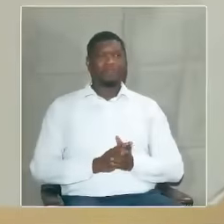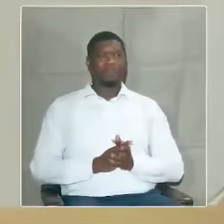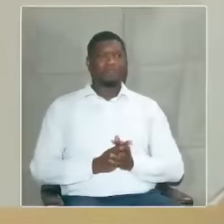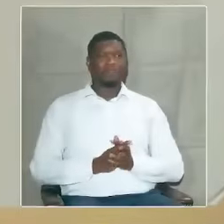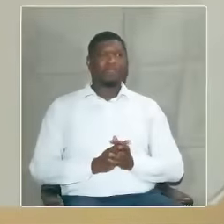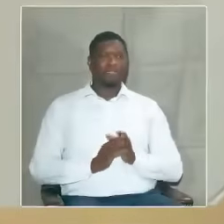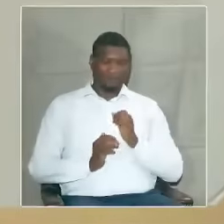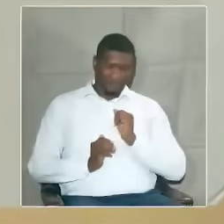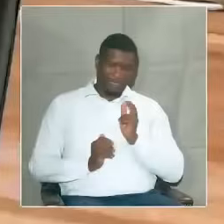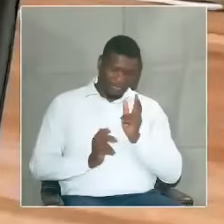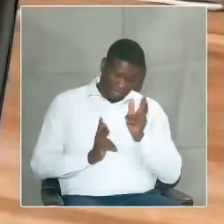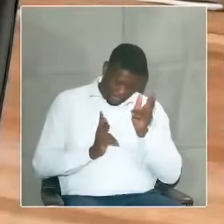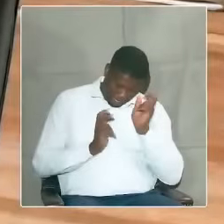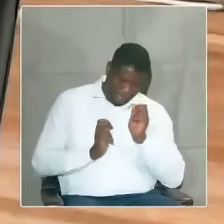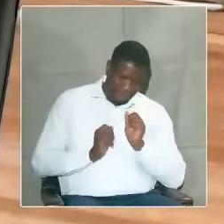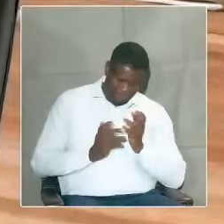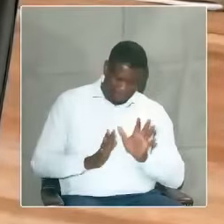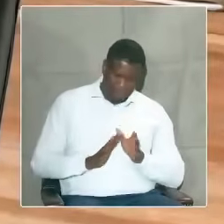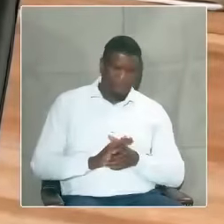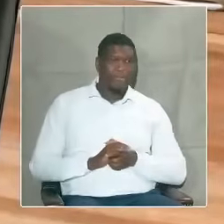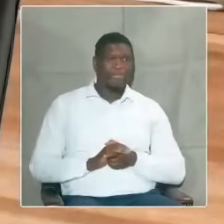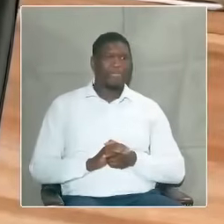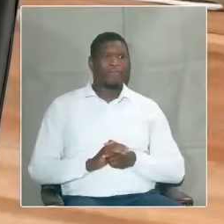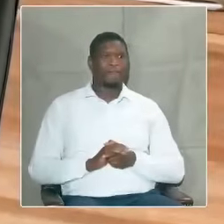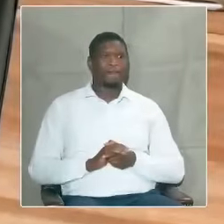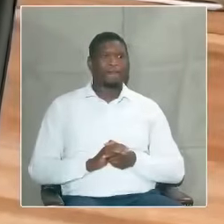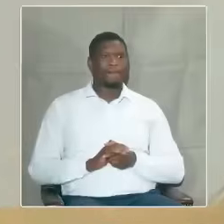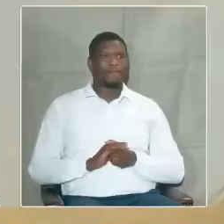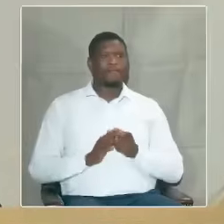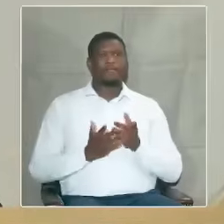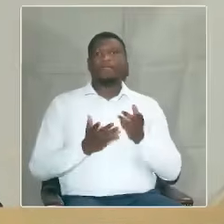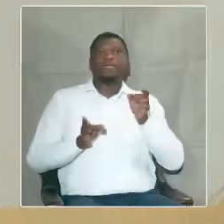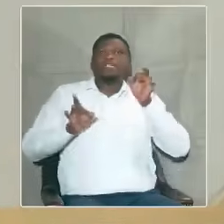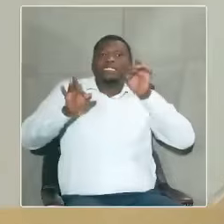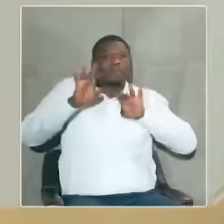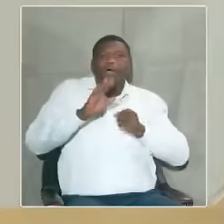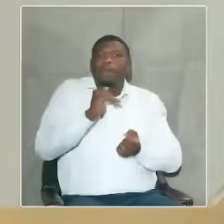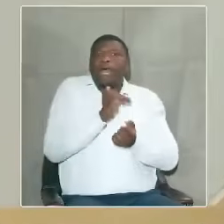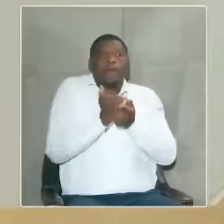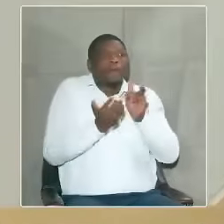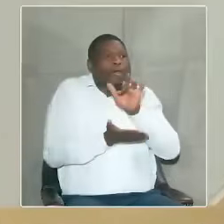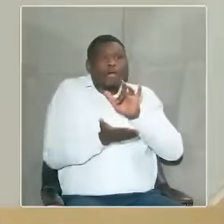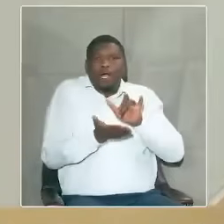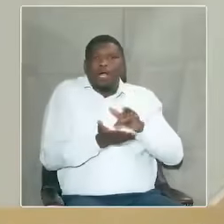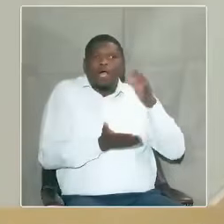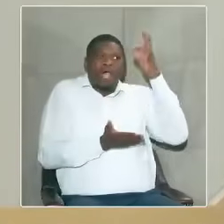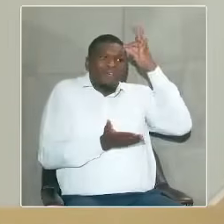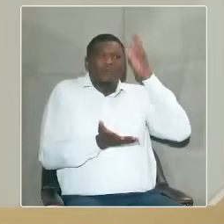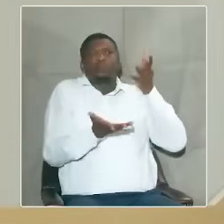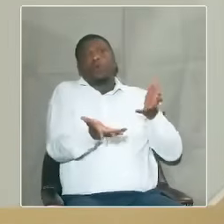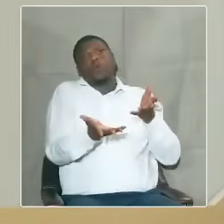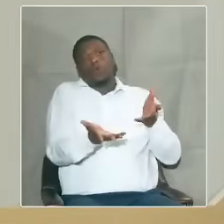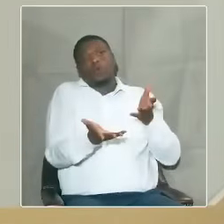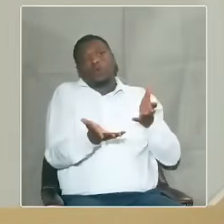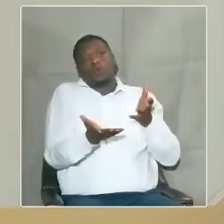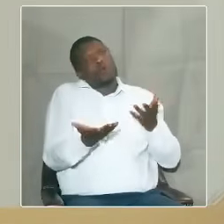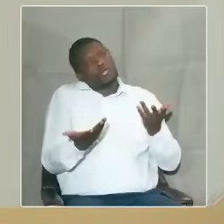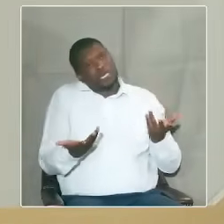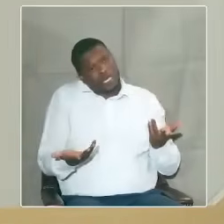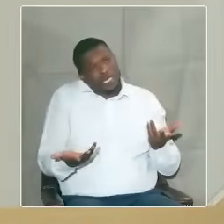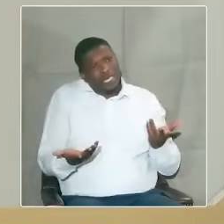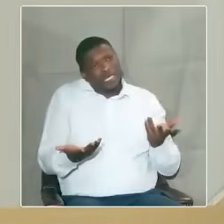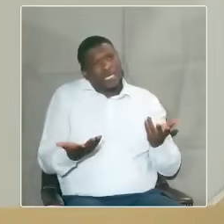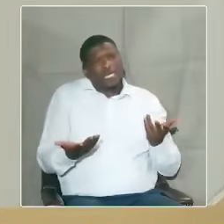I hear, Commissioner. The positions that we find ourselves as government officials, well,